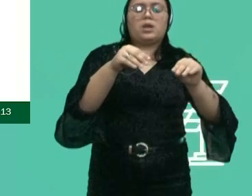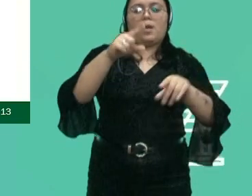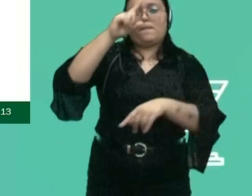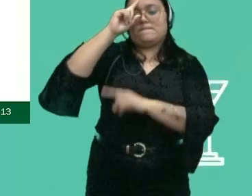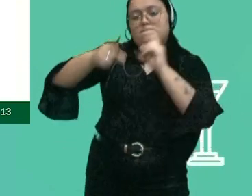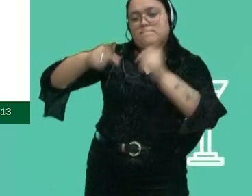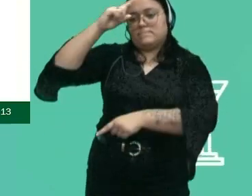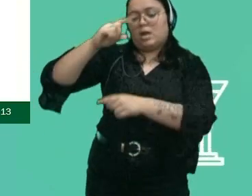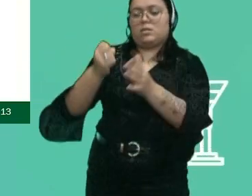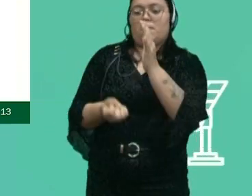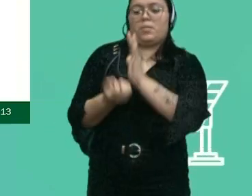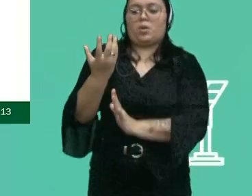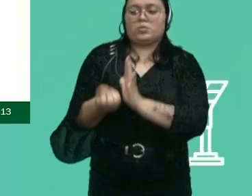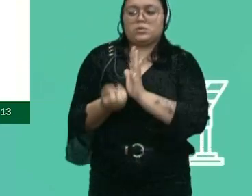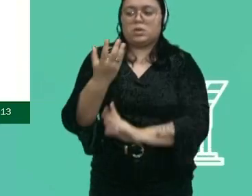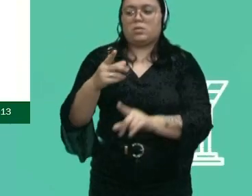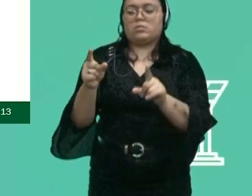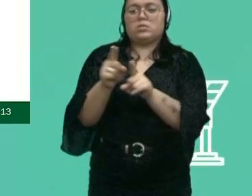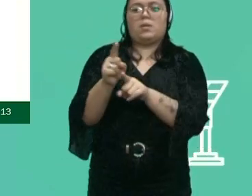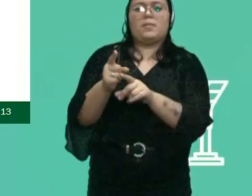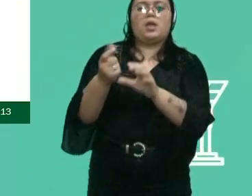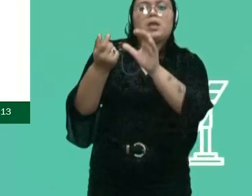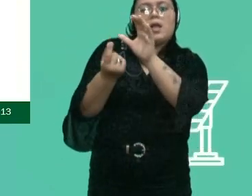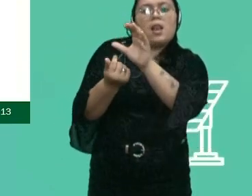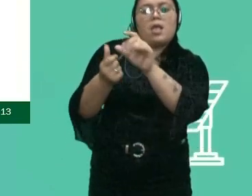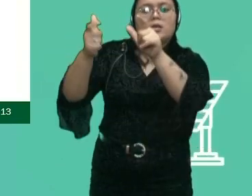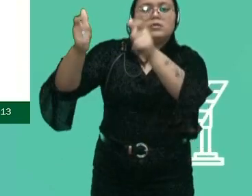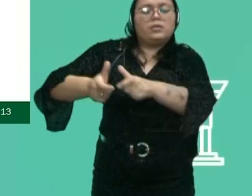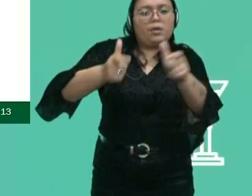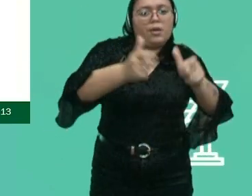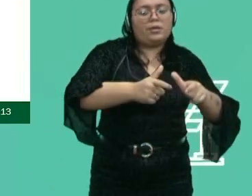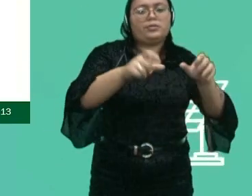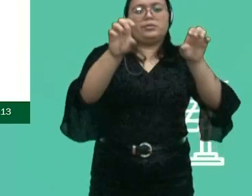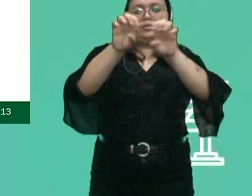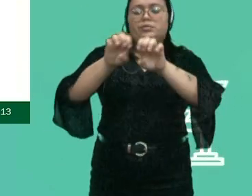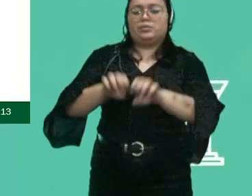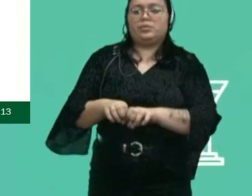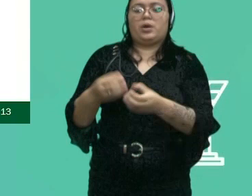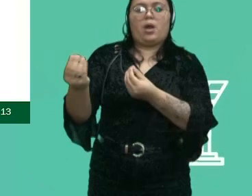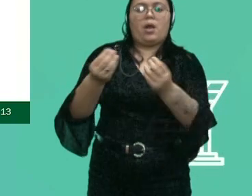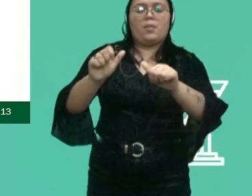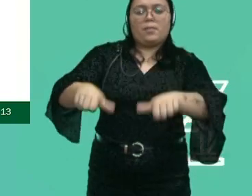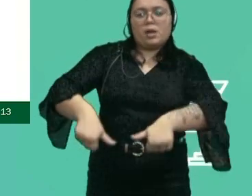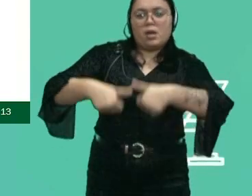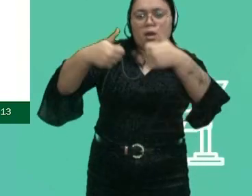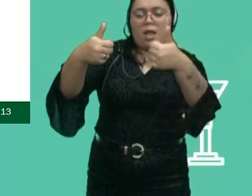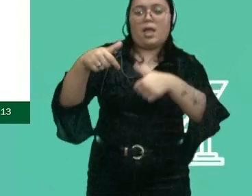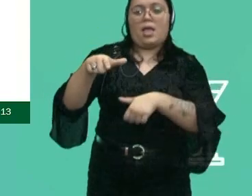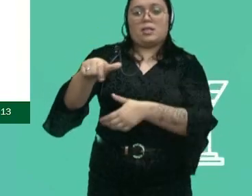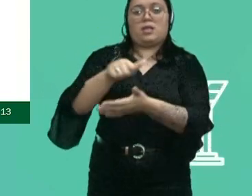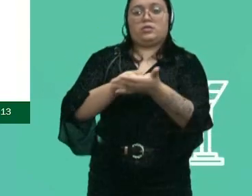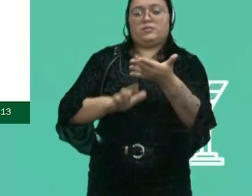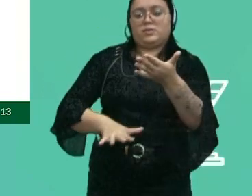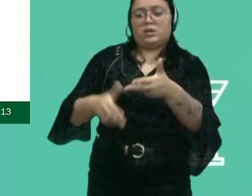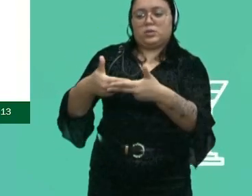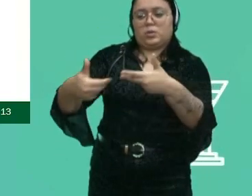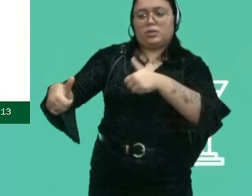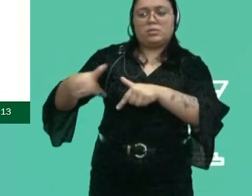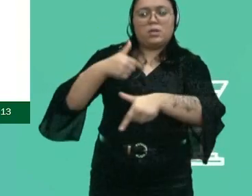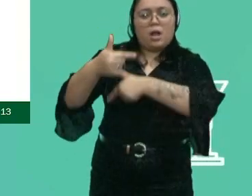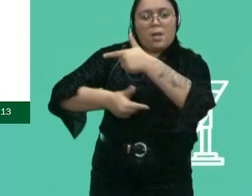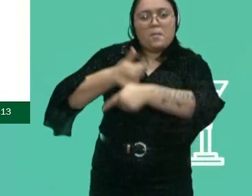really scale infrastructure, drive down cost, multiple other enabling activities like workforce development, safety codes and